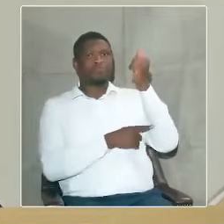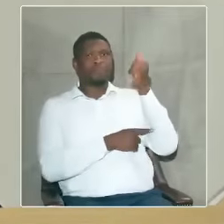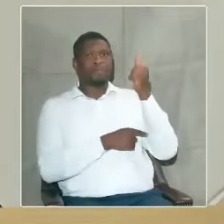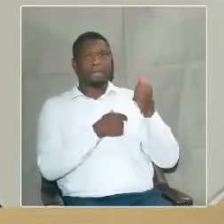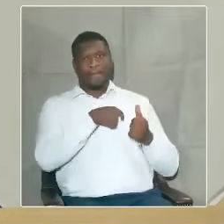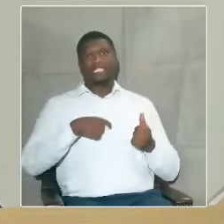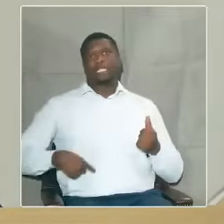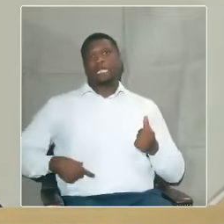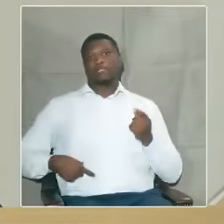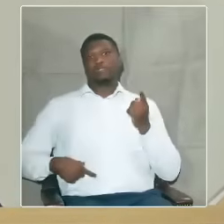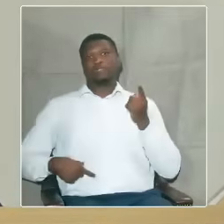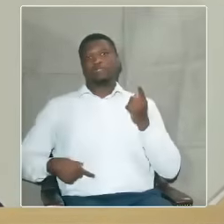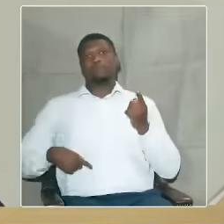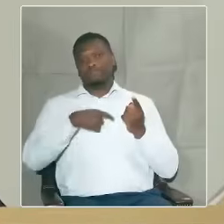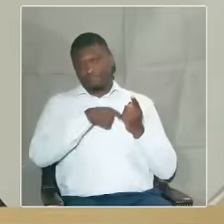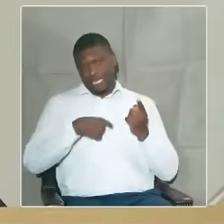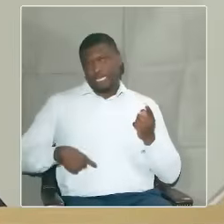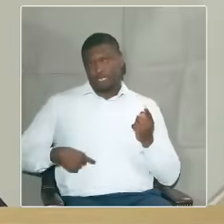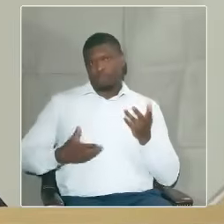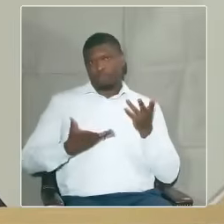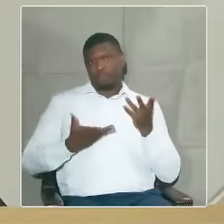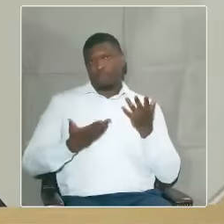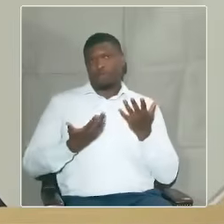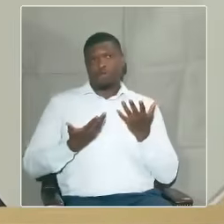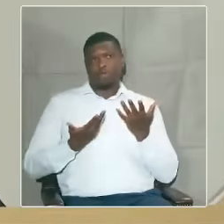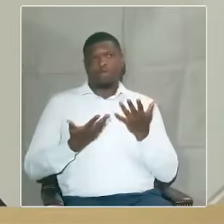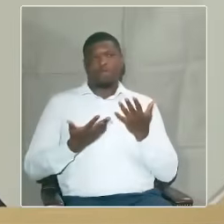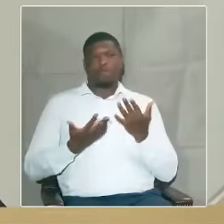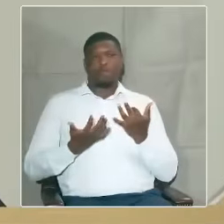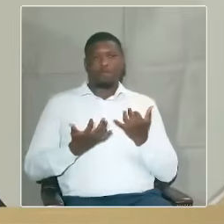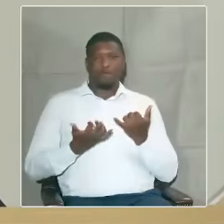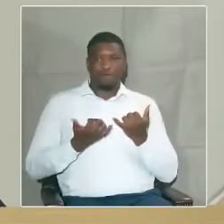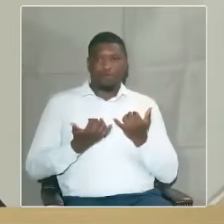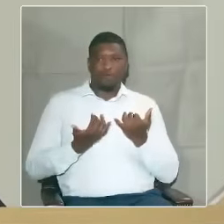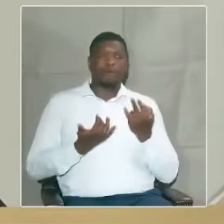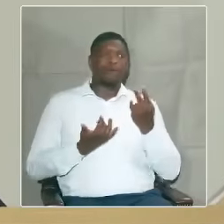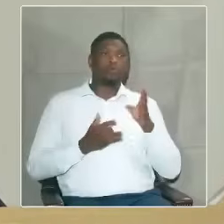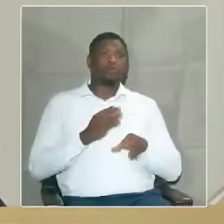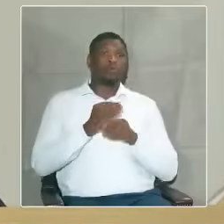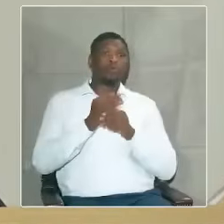that, well, in this case,